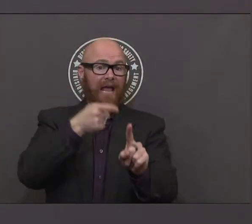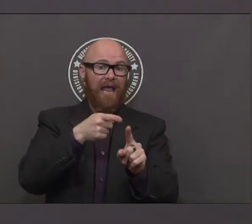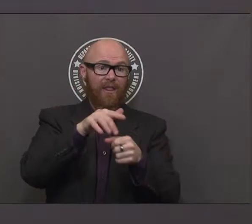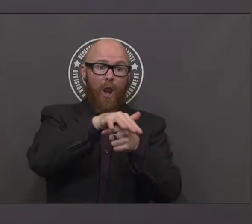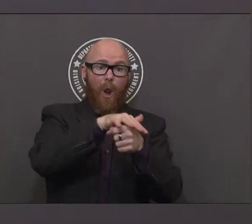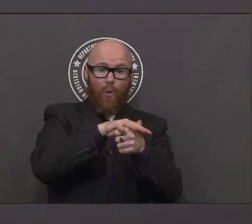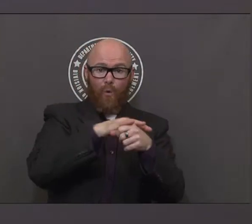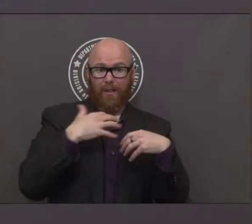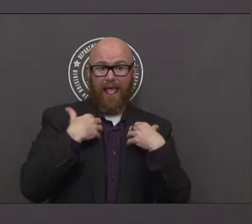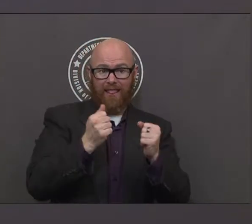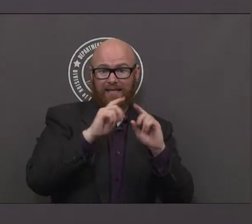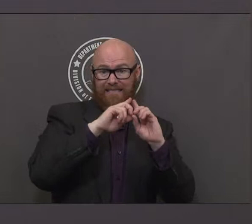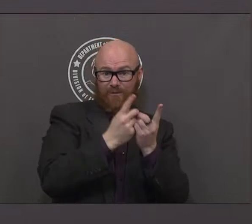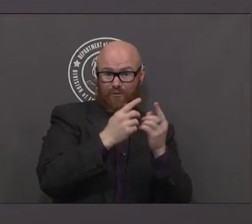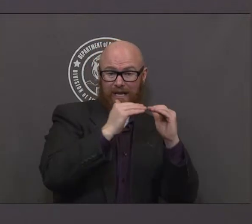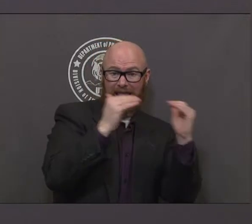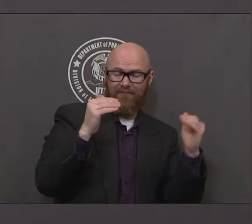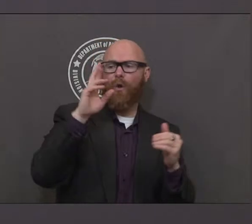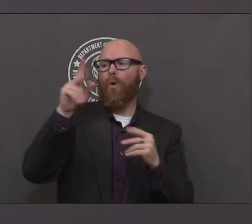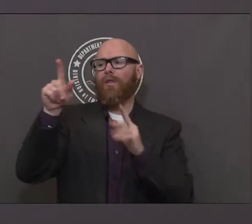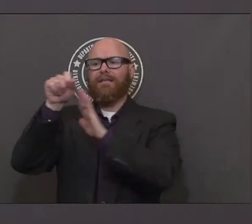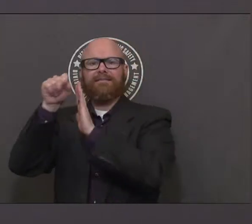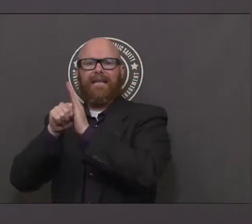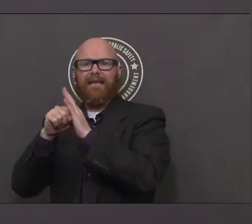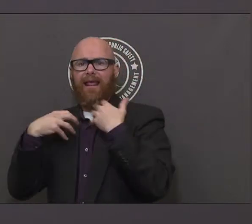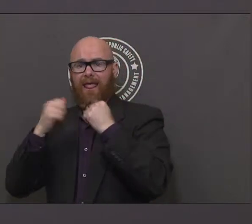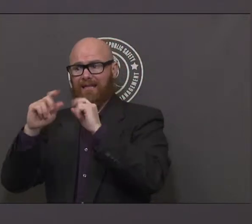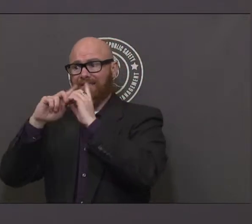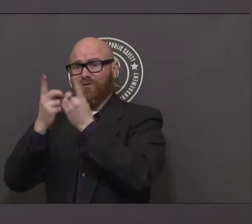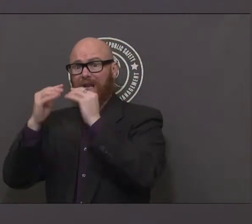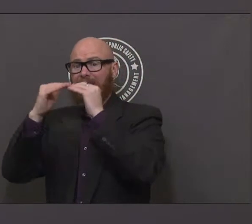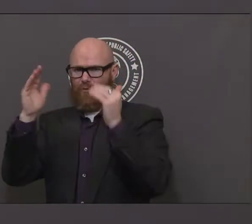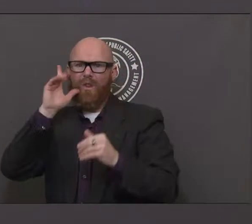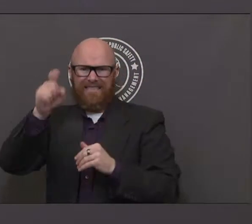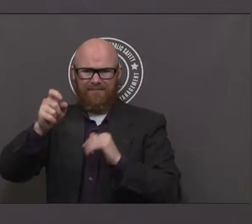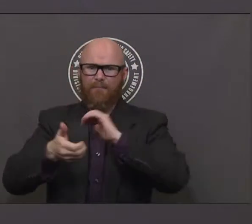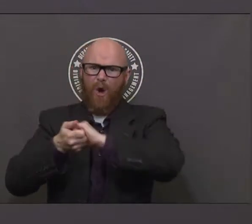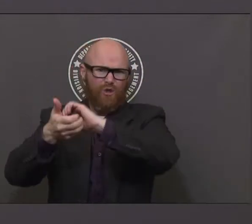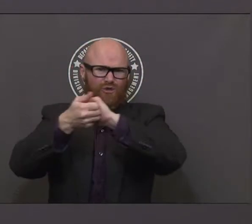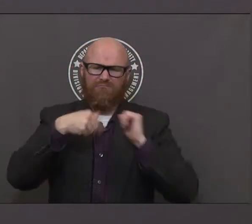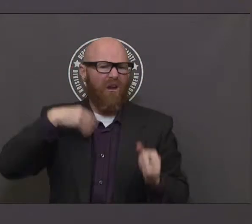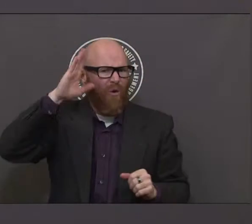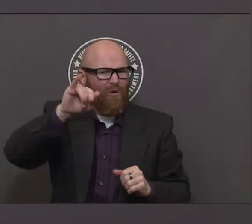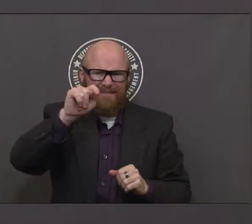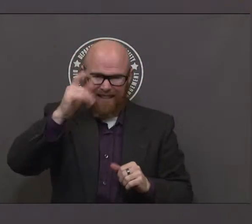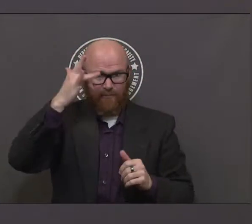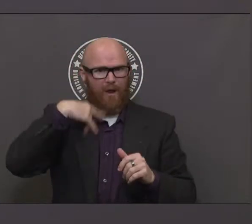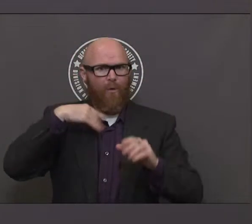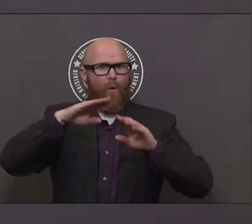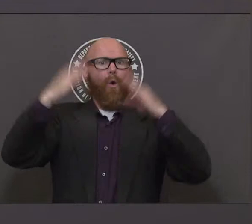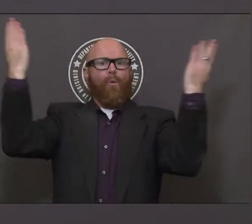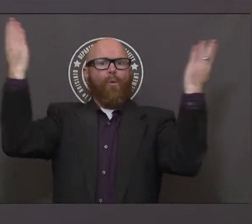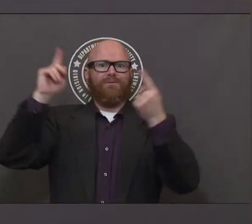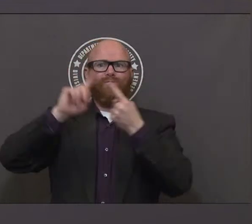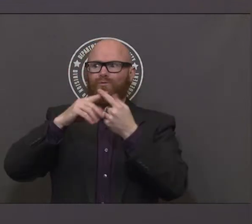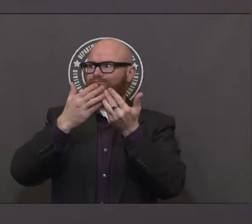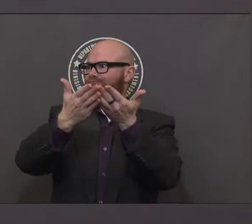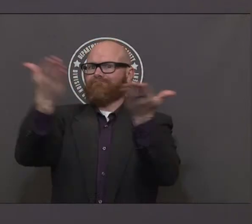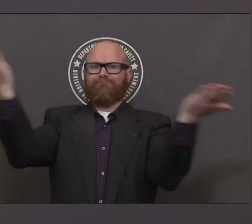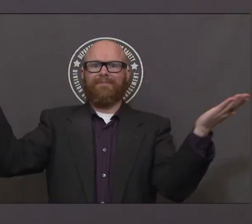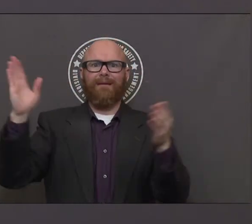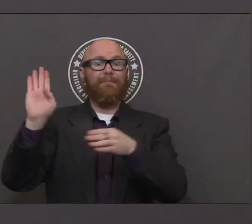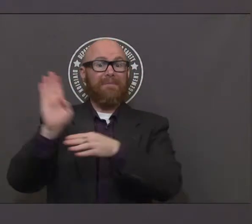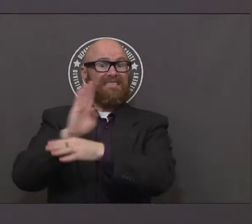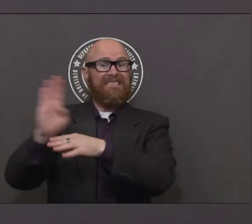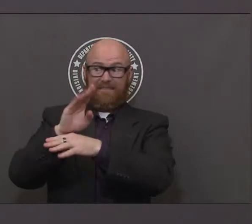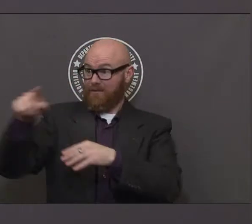health district level or at the state level, that we're going to need as many partners as possible. So that was really a preemptory RFP